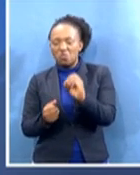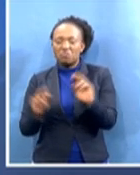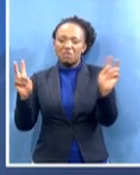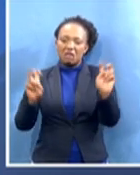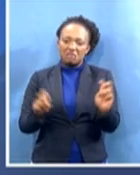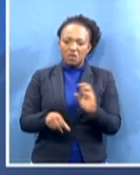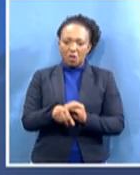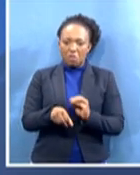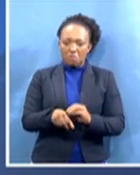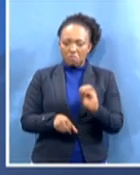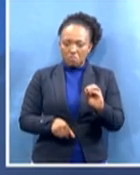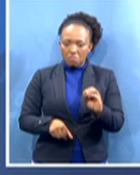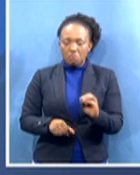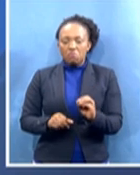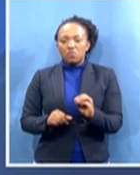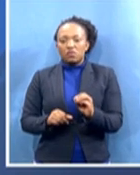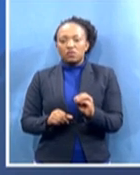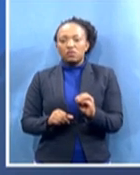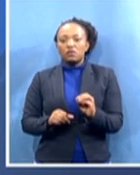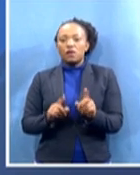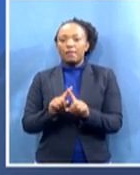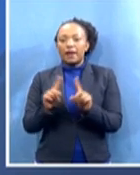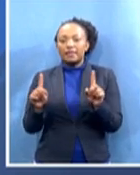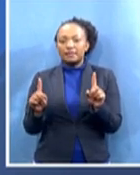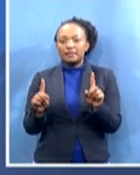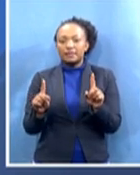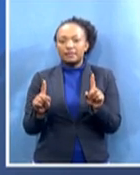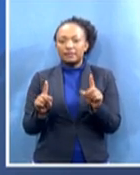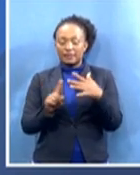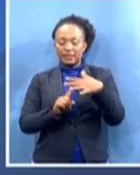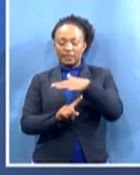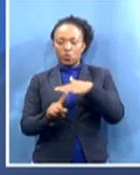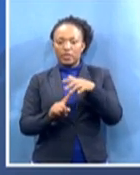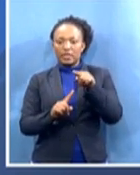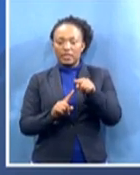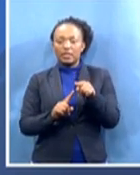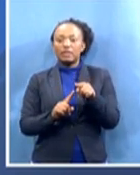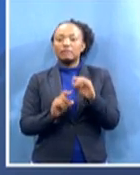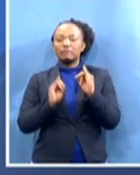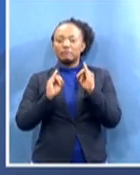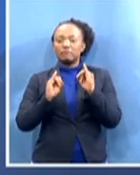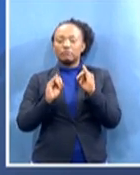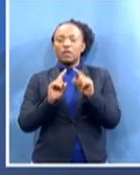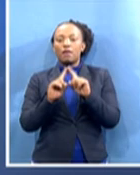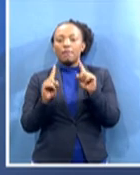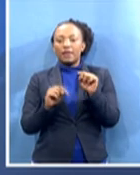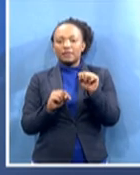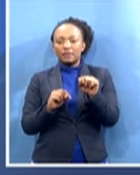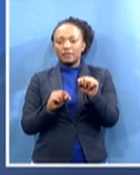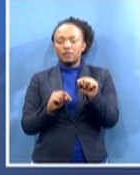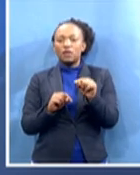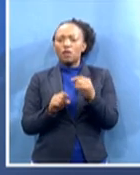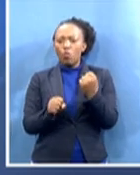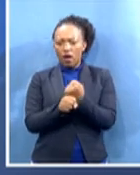despite the fact that the conditions are not easy, but our specialists are doing actually the good job because they are providing good and